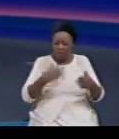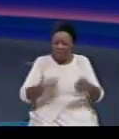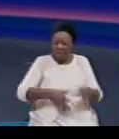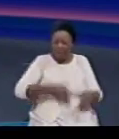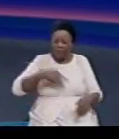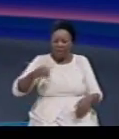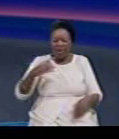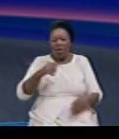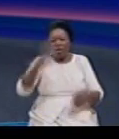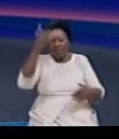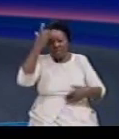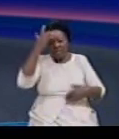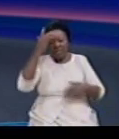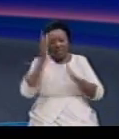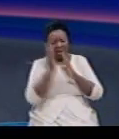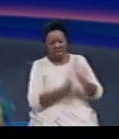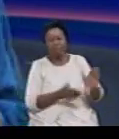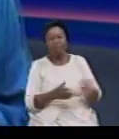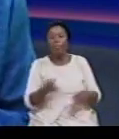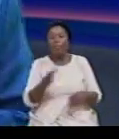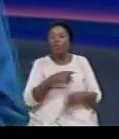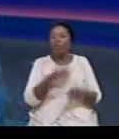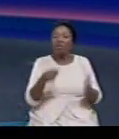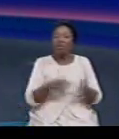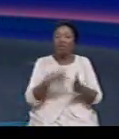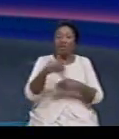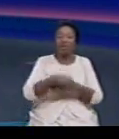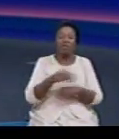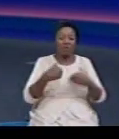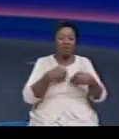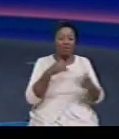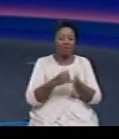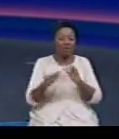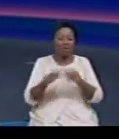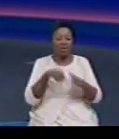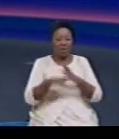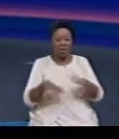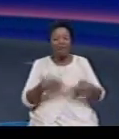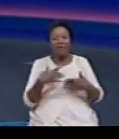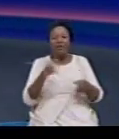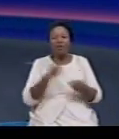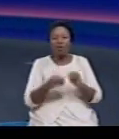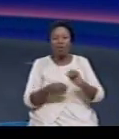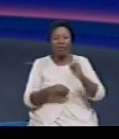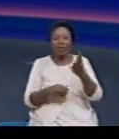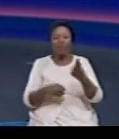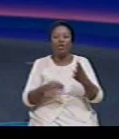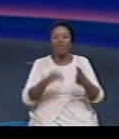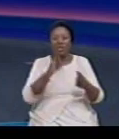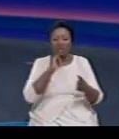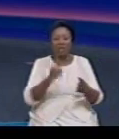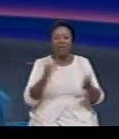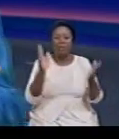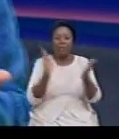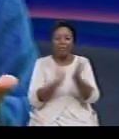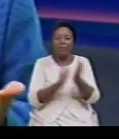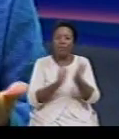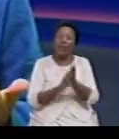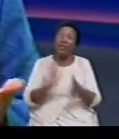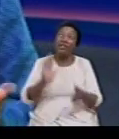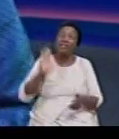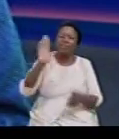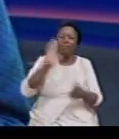of diseases depart. We're looking at number four here. Number four, praise him